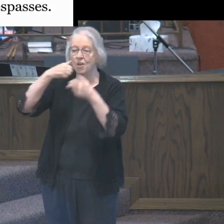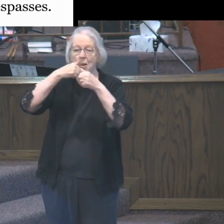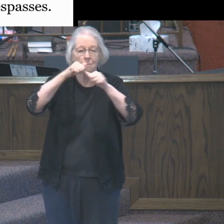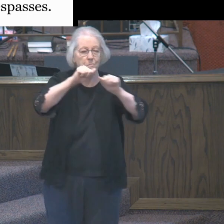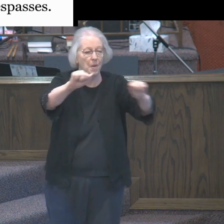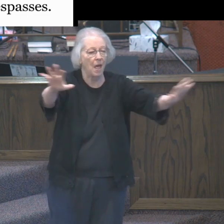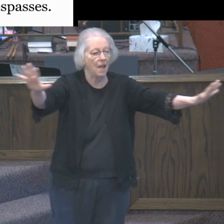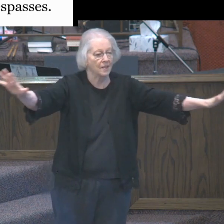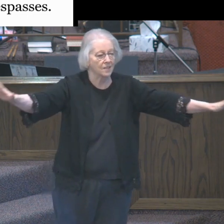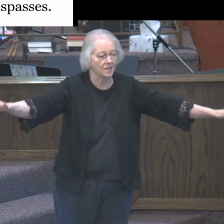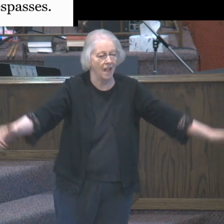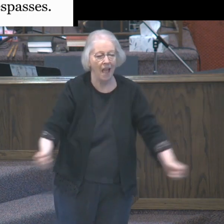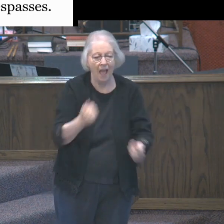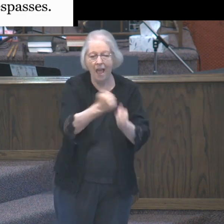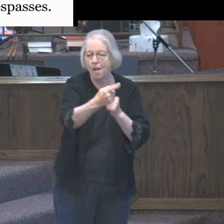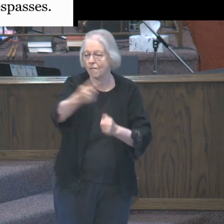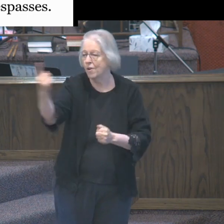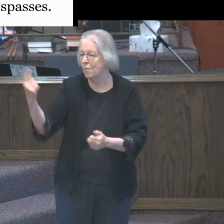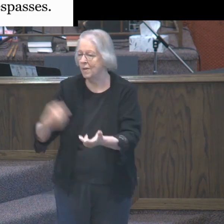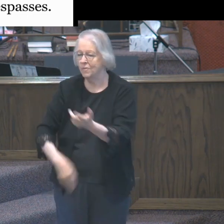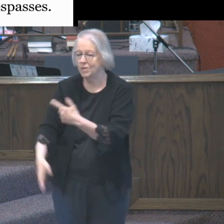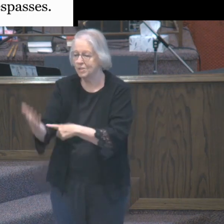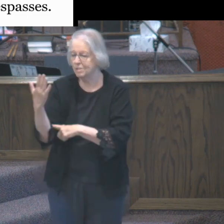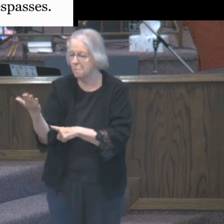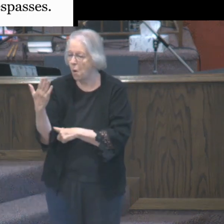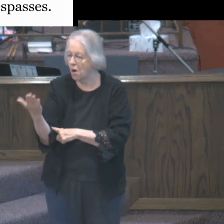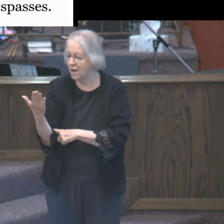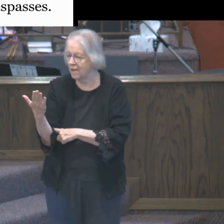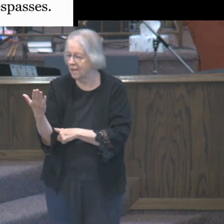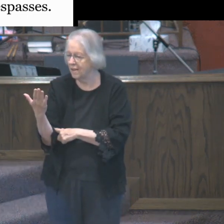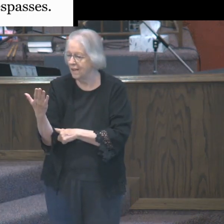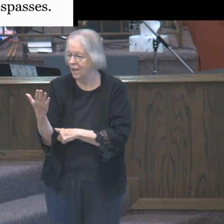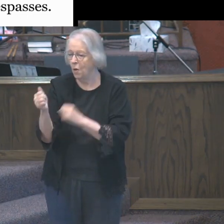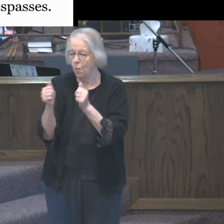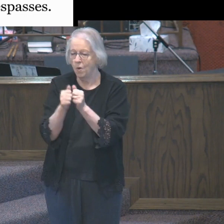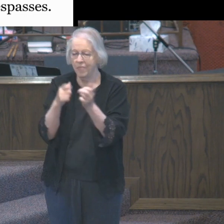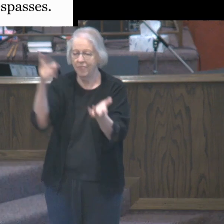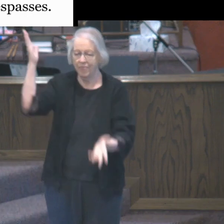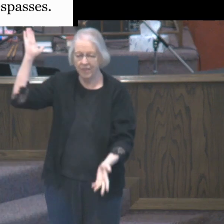you would solidify and strengthen our belief in you today